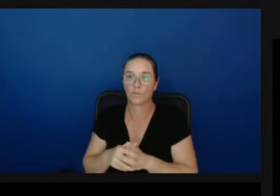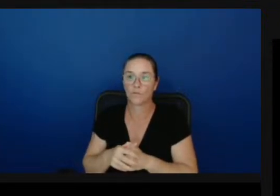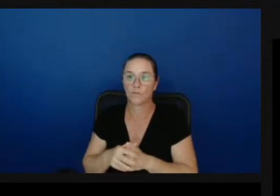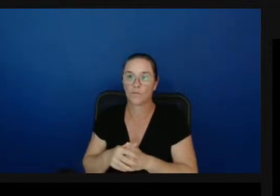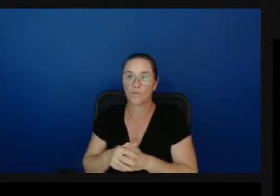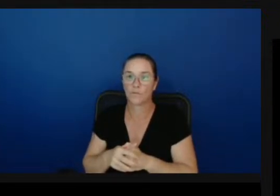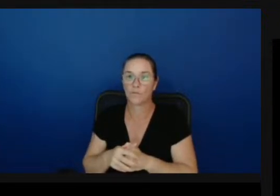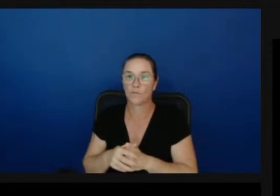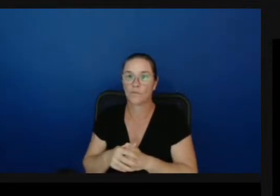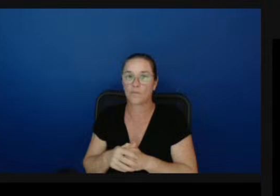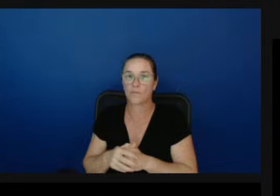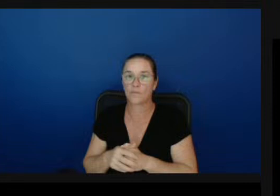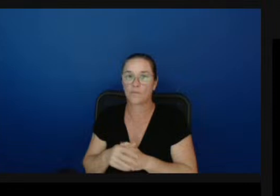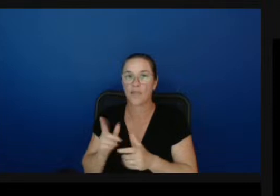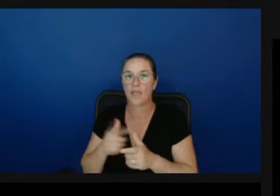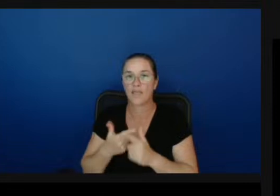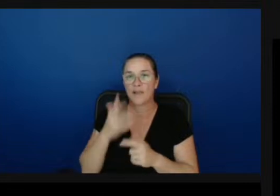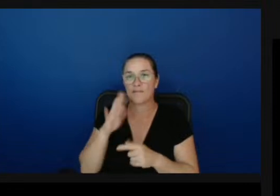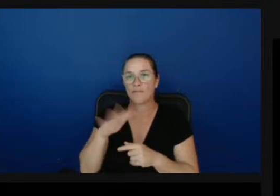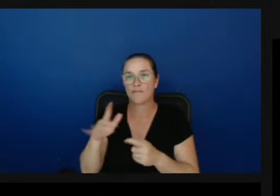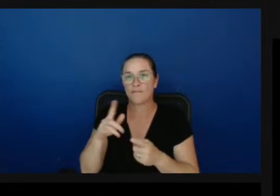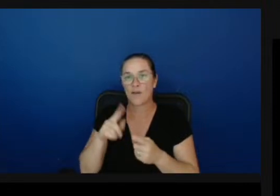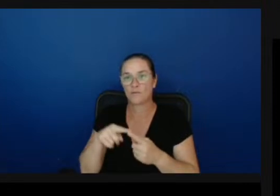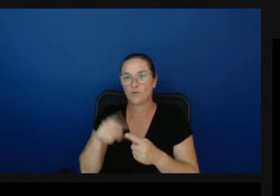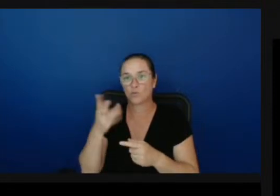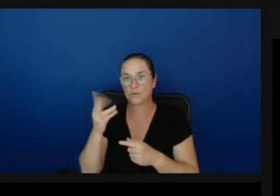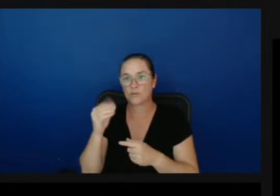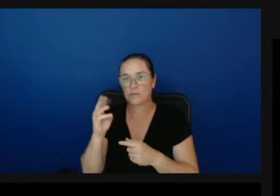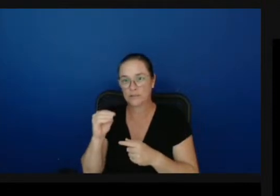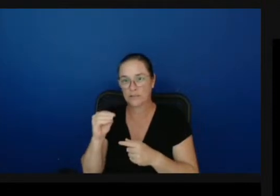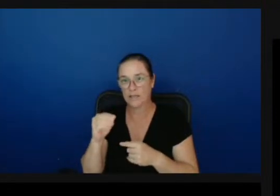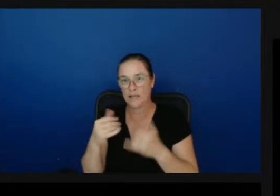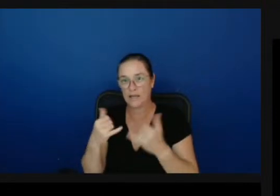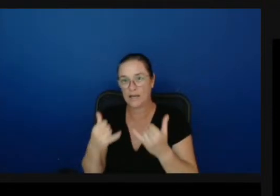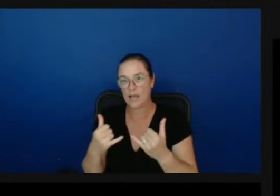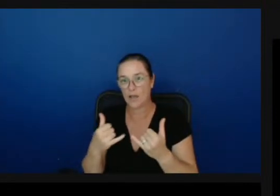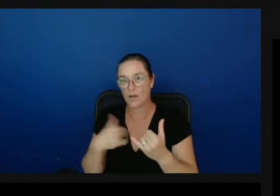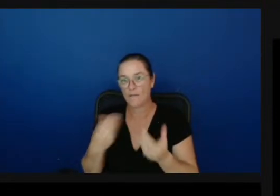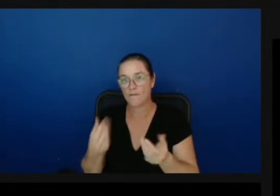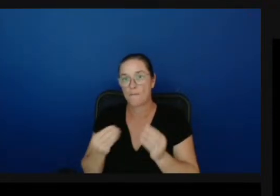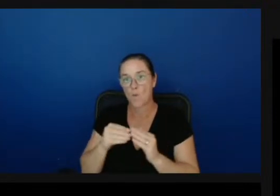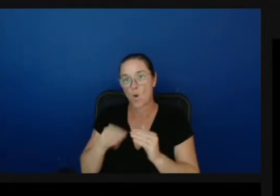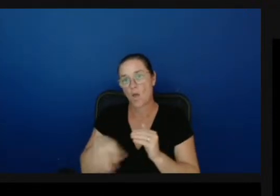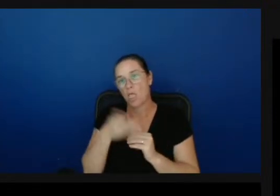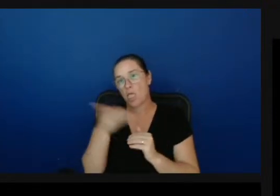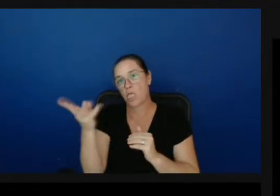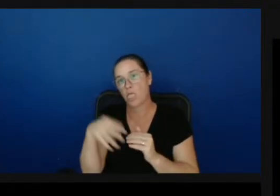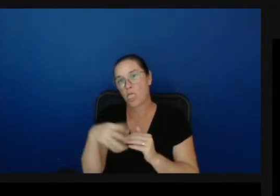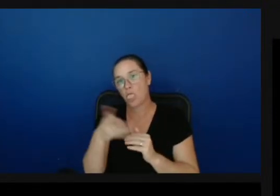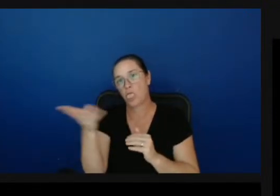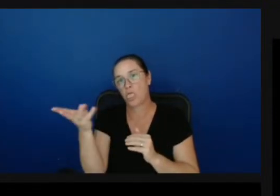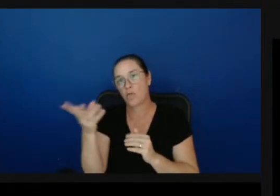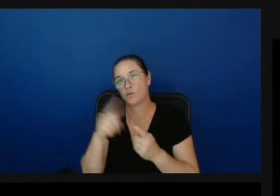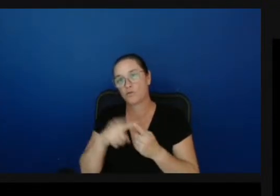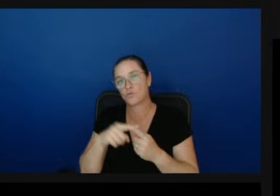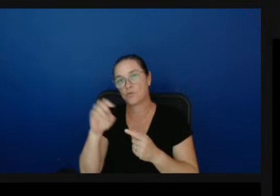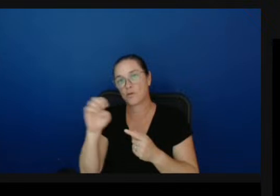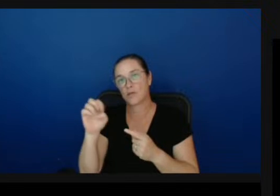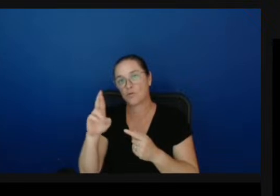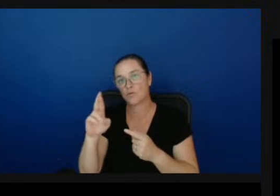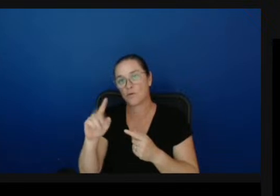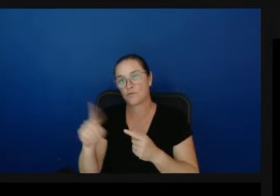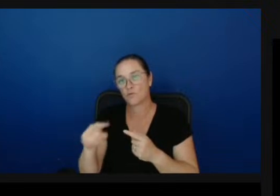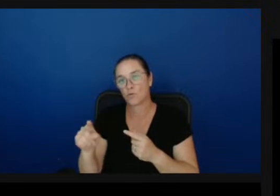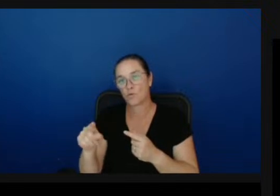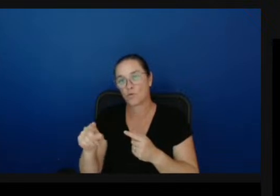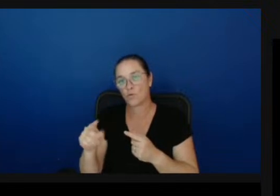Advancing to between 55 and 60, you're now feeding more stuff into the rift zone right through here. You have